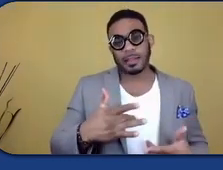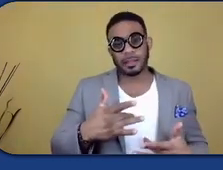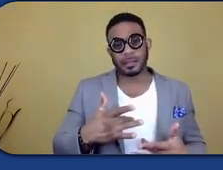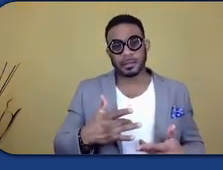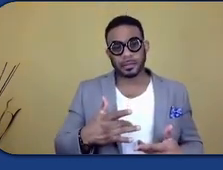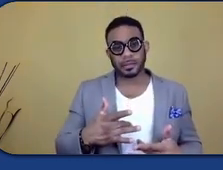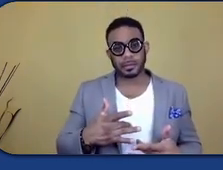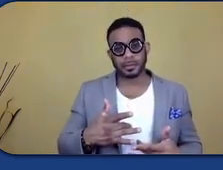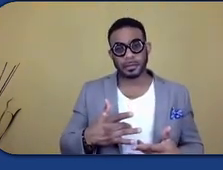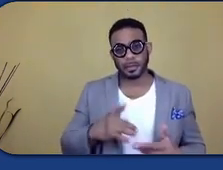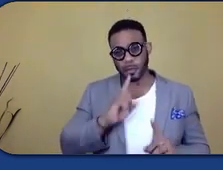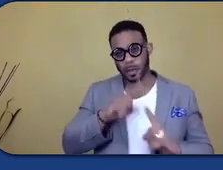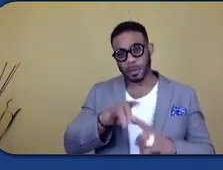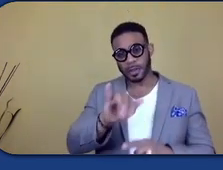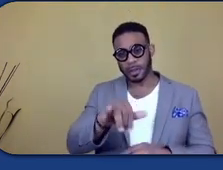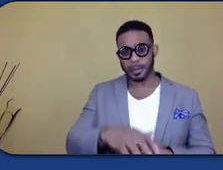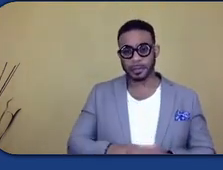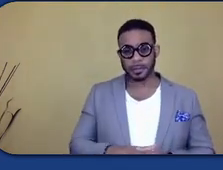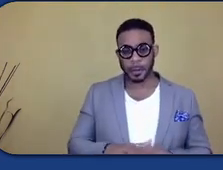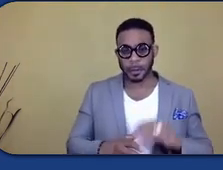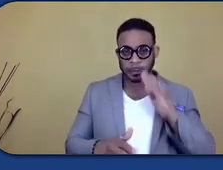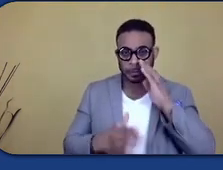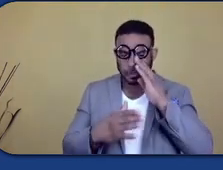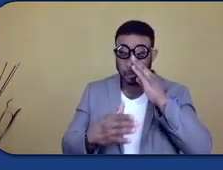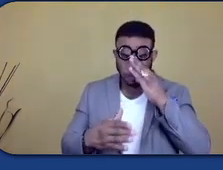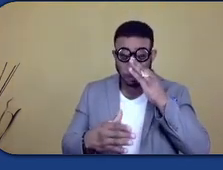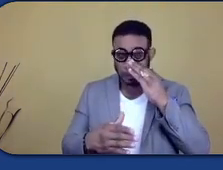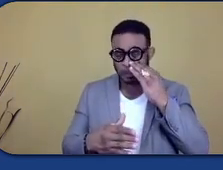better than anything. So I will turn the mic to Mike to Lupai